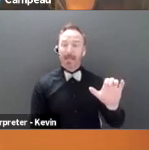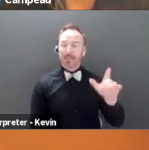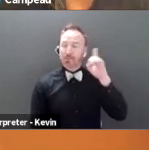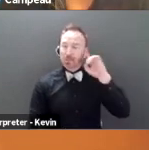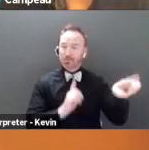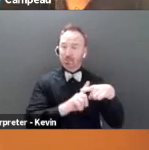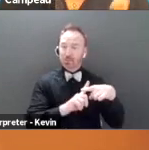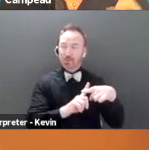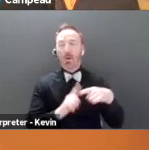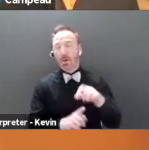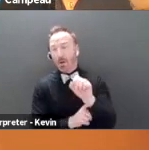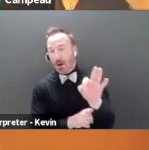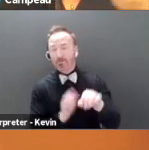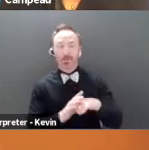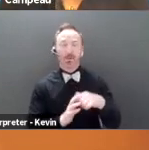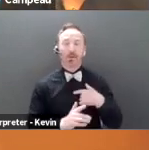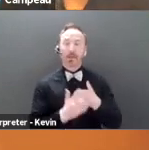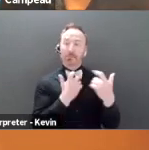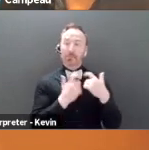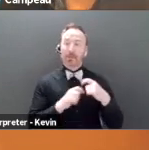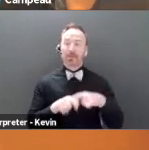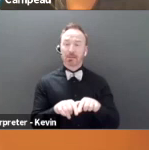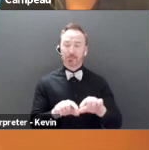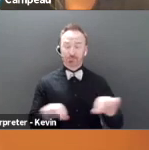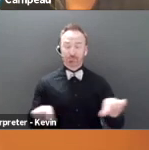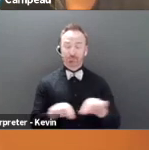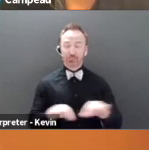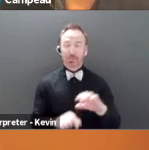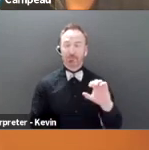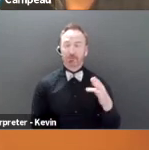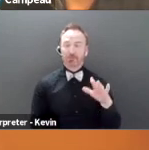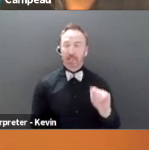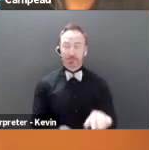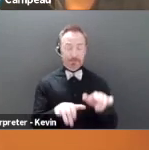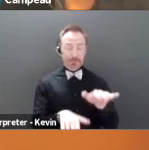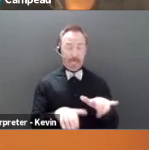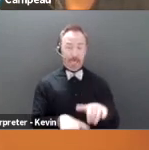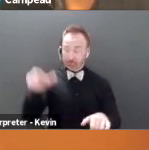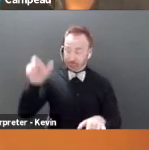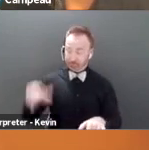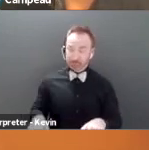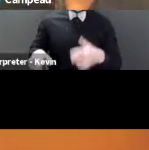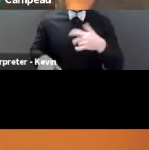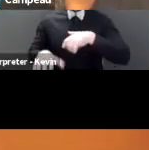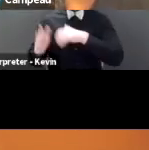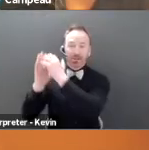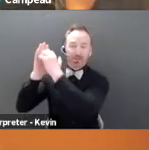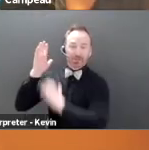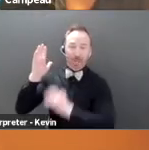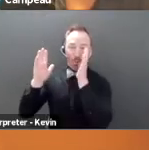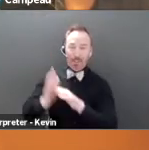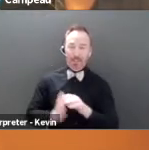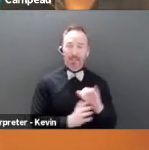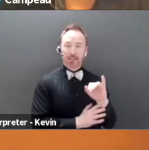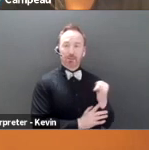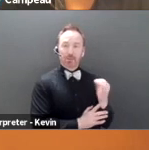questions, you can type them in the chat box below, where Jordan will be monitoring the conversation and will pose your questions when the right